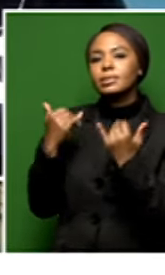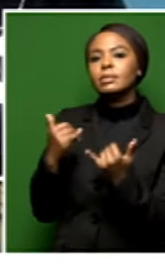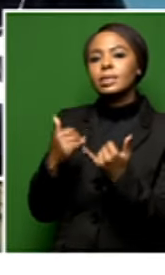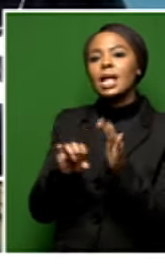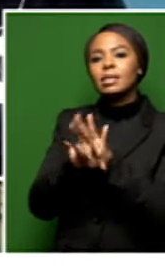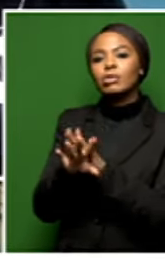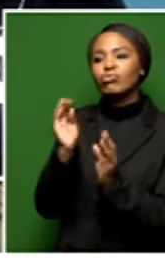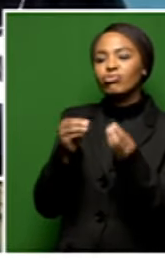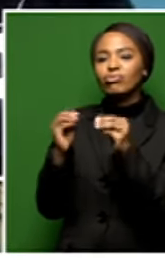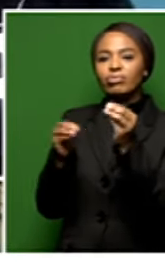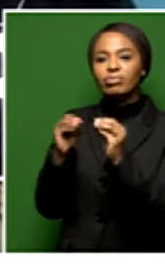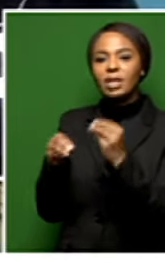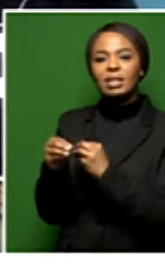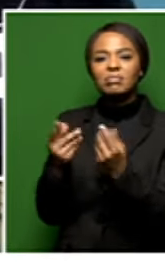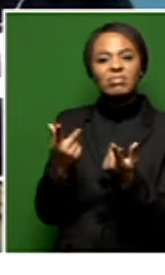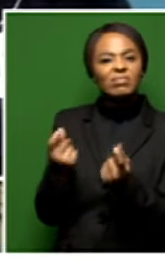exhibition together.